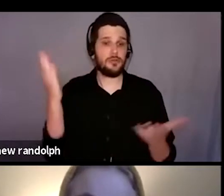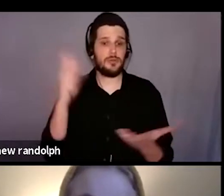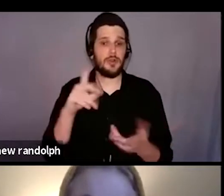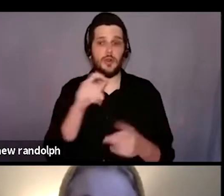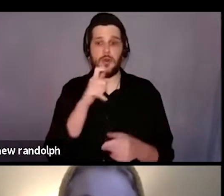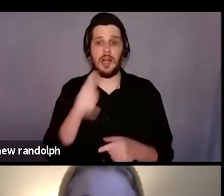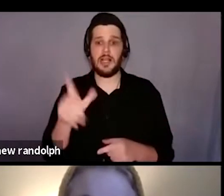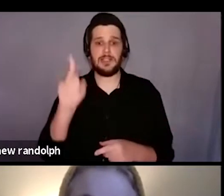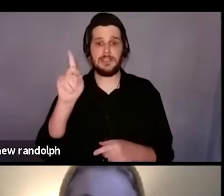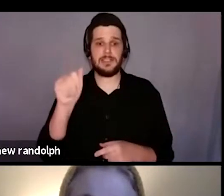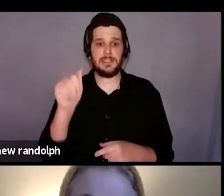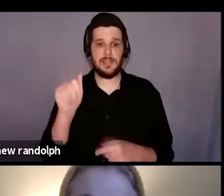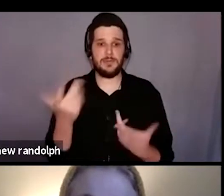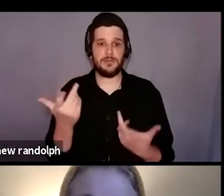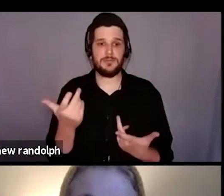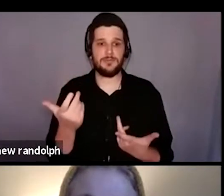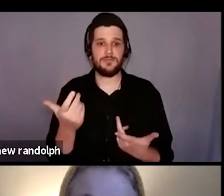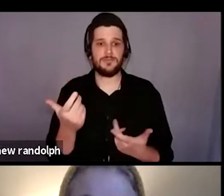all,